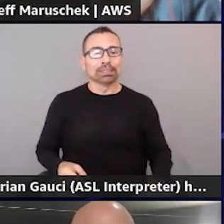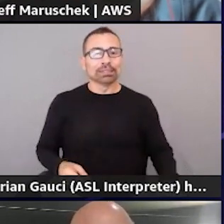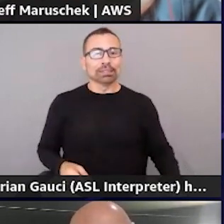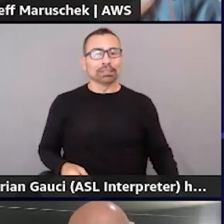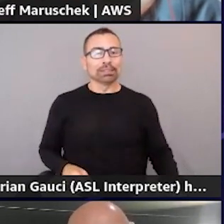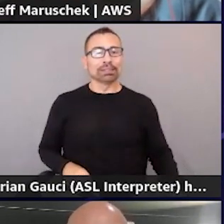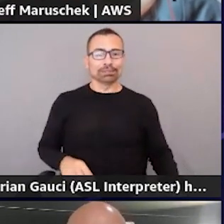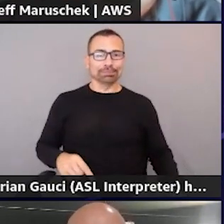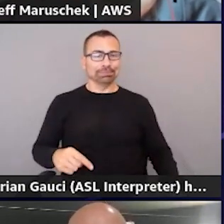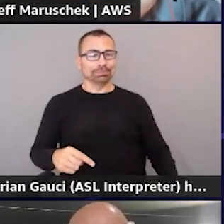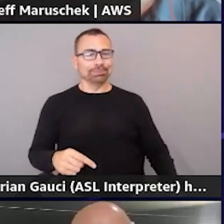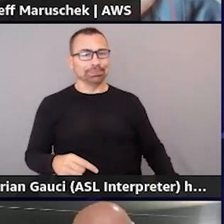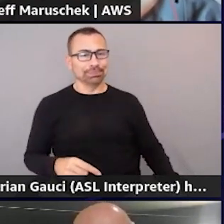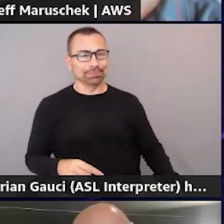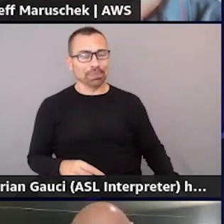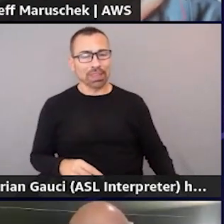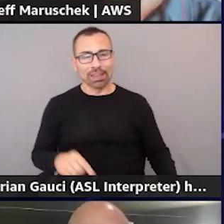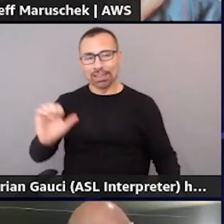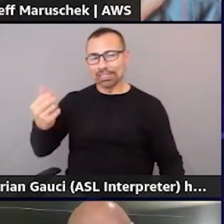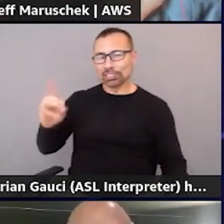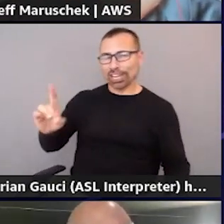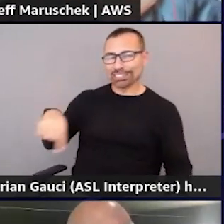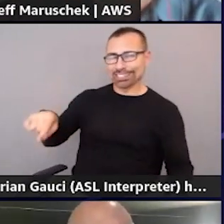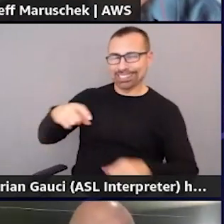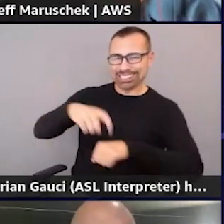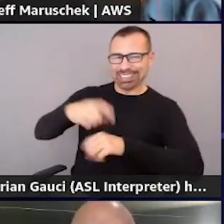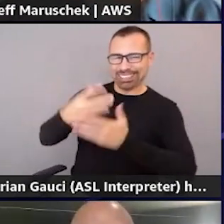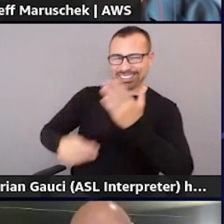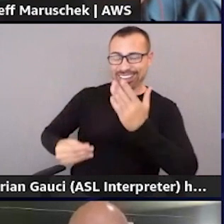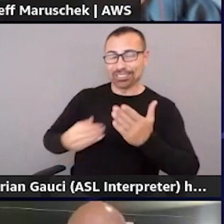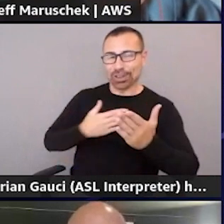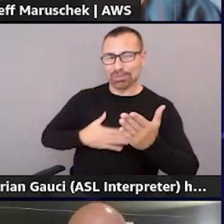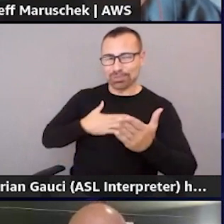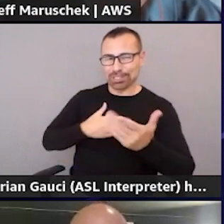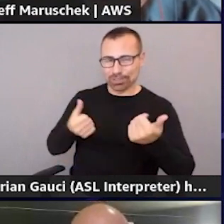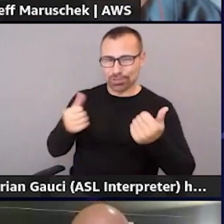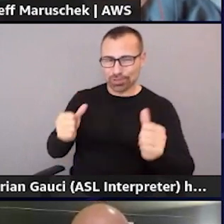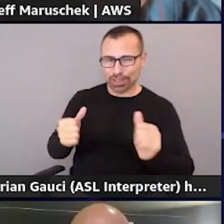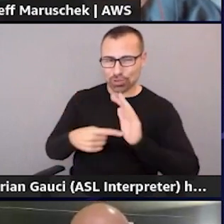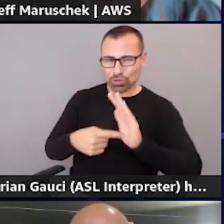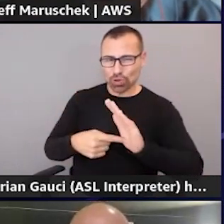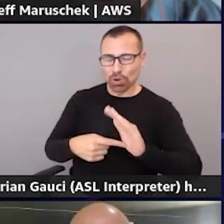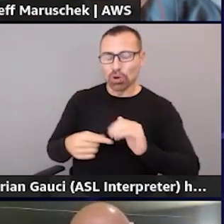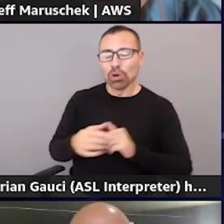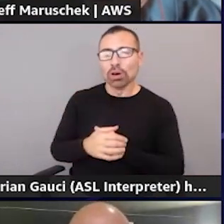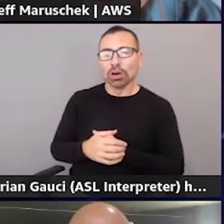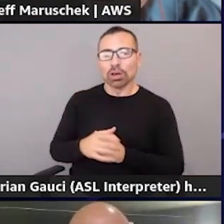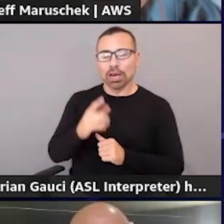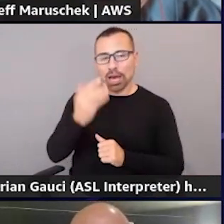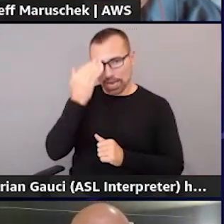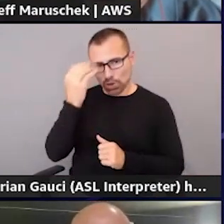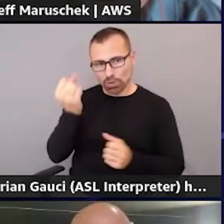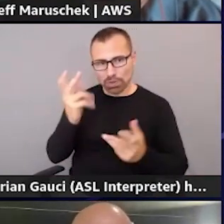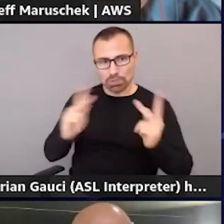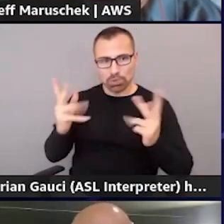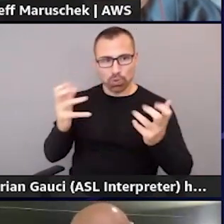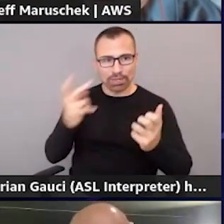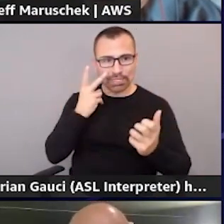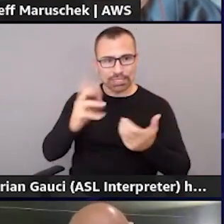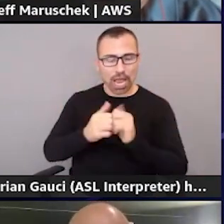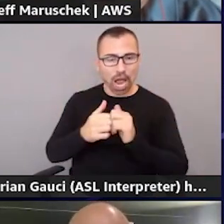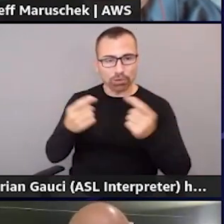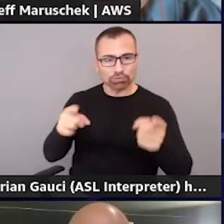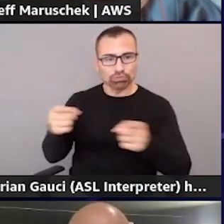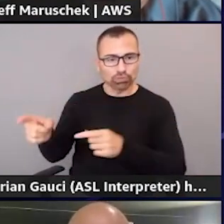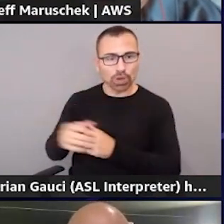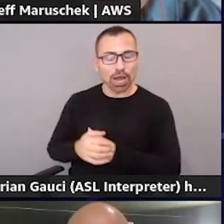tap dancing and getting us there, because I know the crowd was excited to see exactly how the service is gonna operate. So, Jeff, this is super